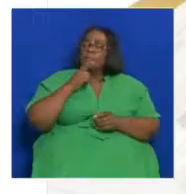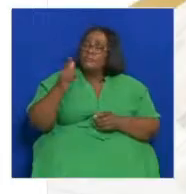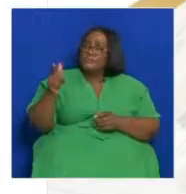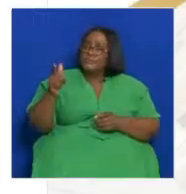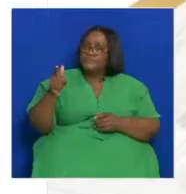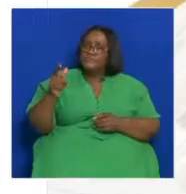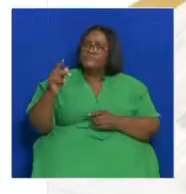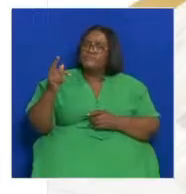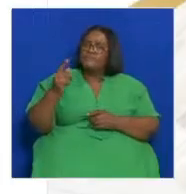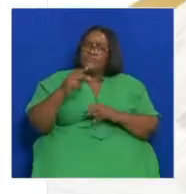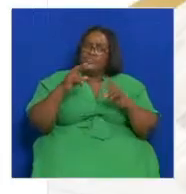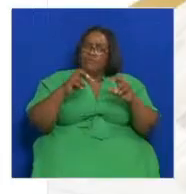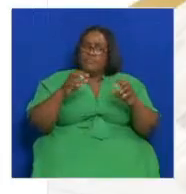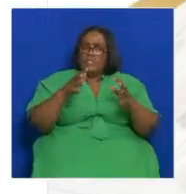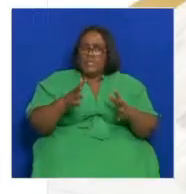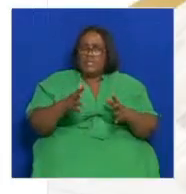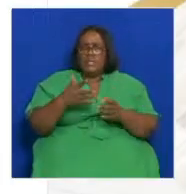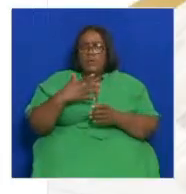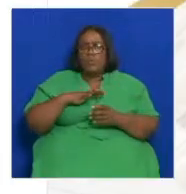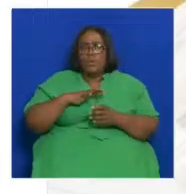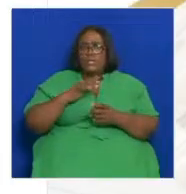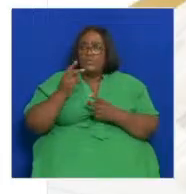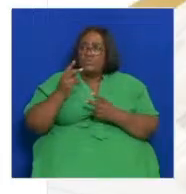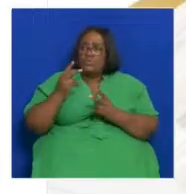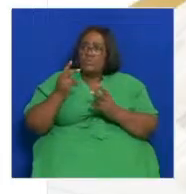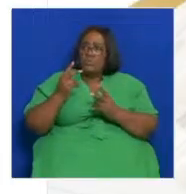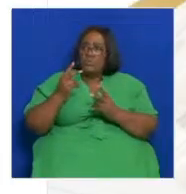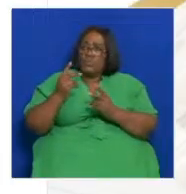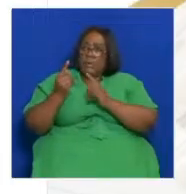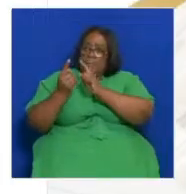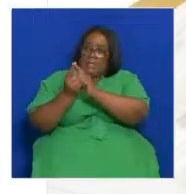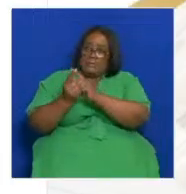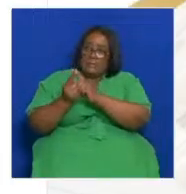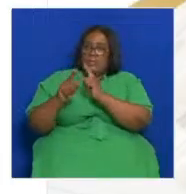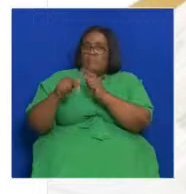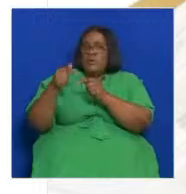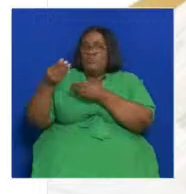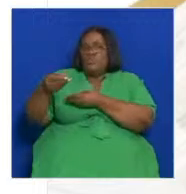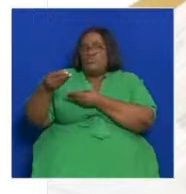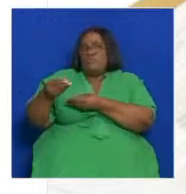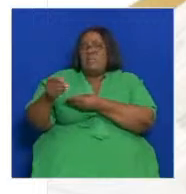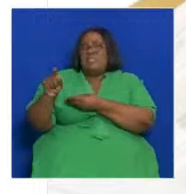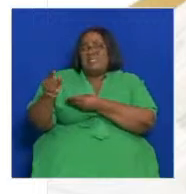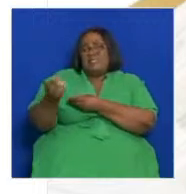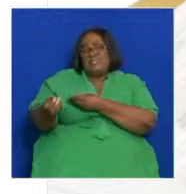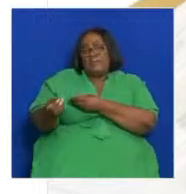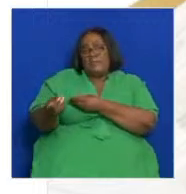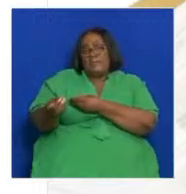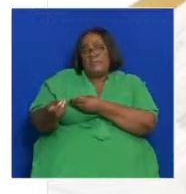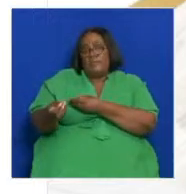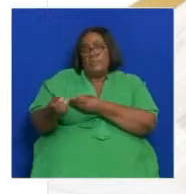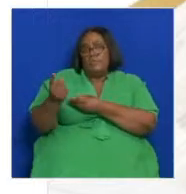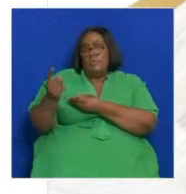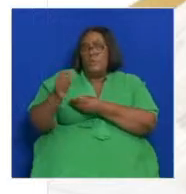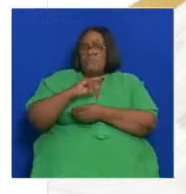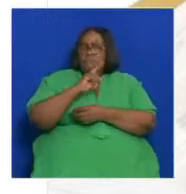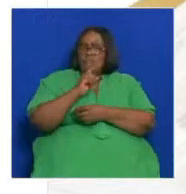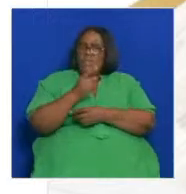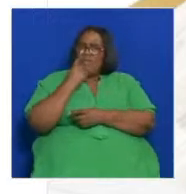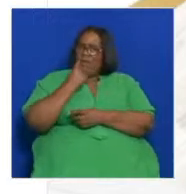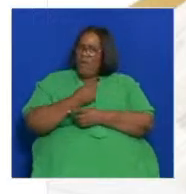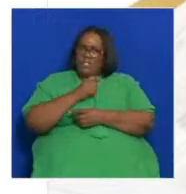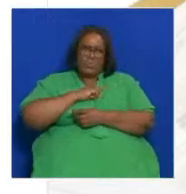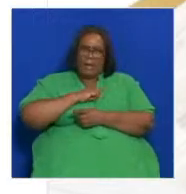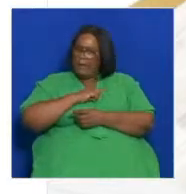investigators would like to see him in relation to the dockets in his possession. He did not inquire why. He did not